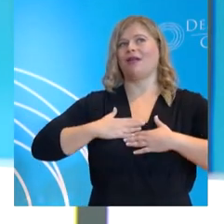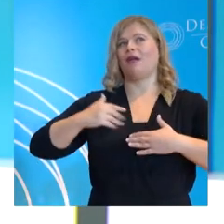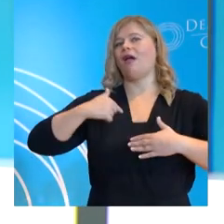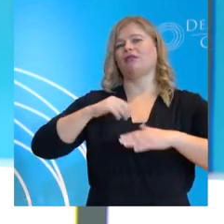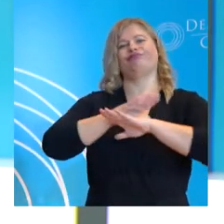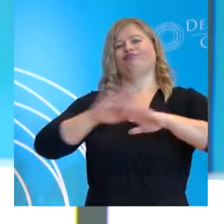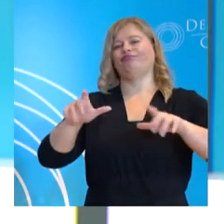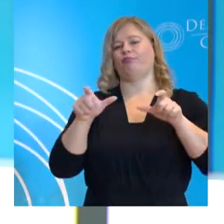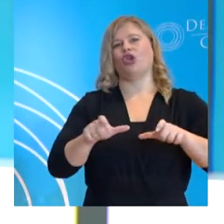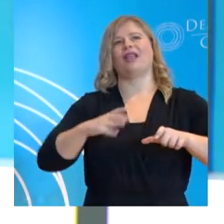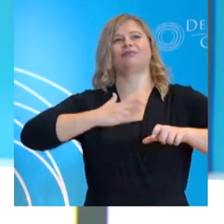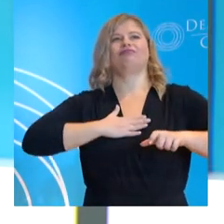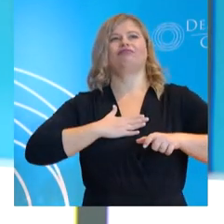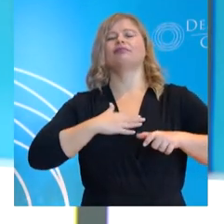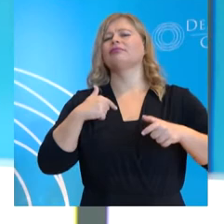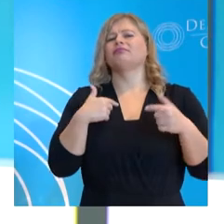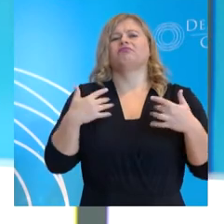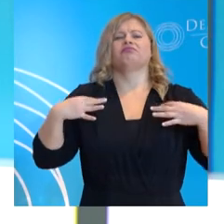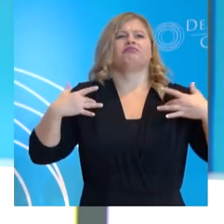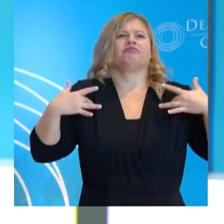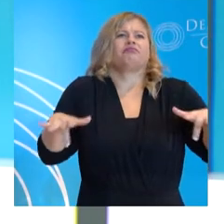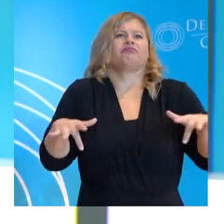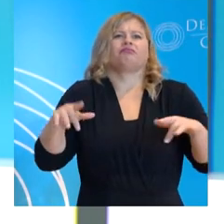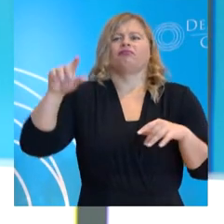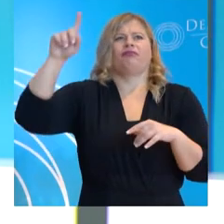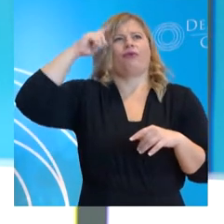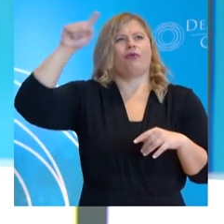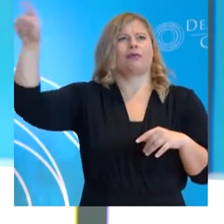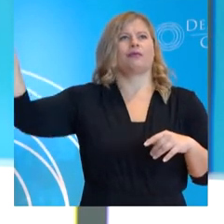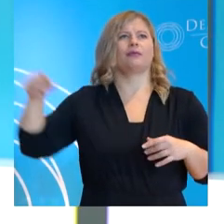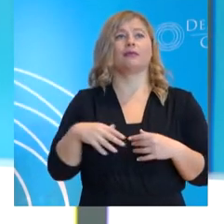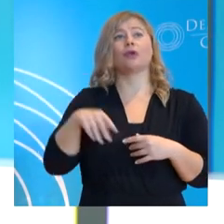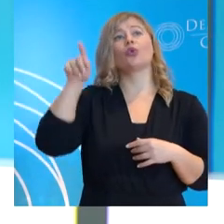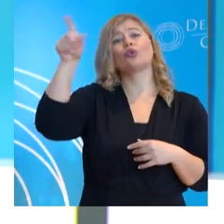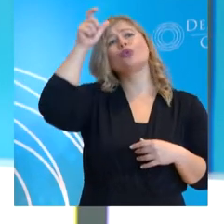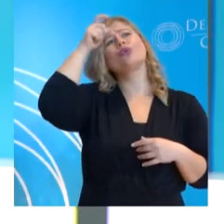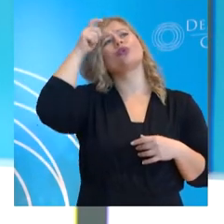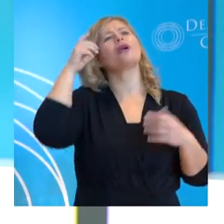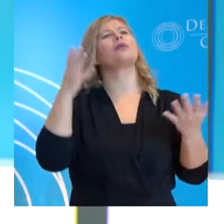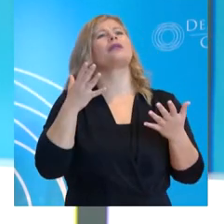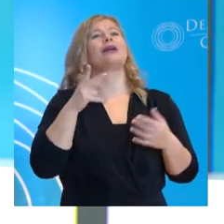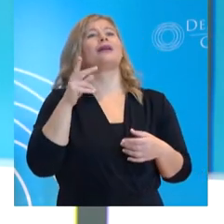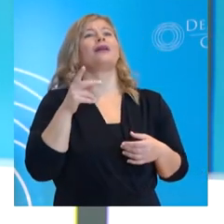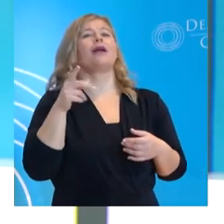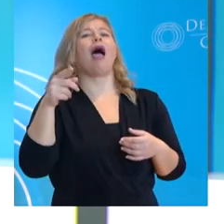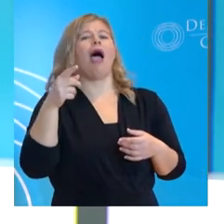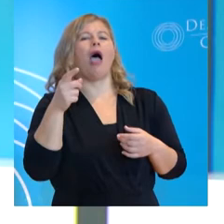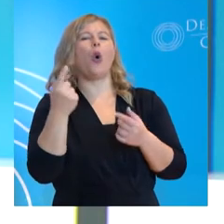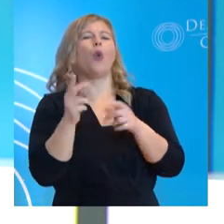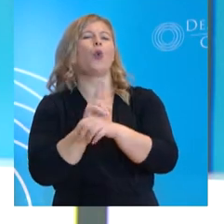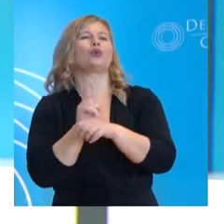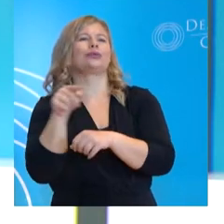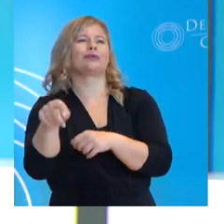March 2020, Turkey instrumentalized the migration issue and actively encouraged